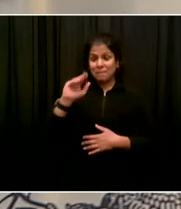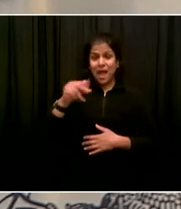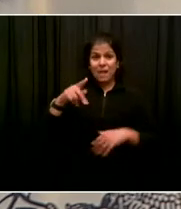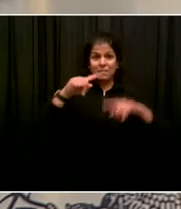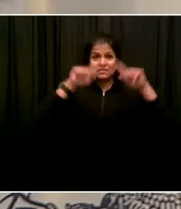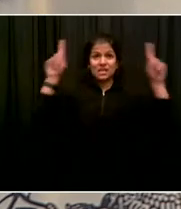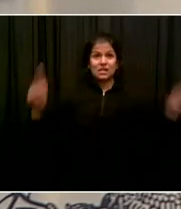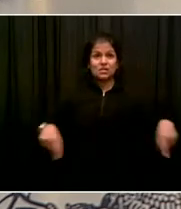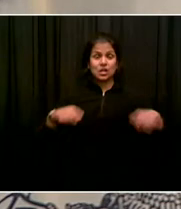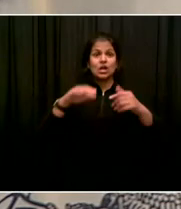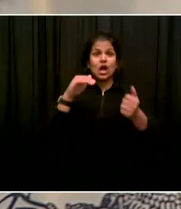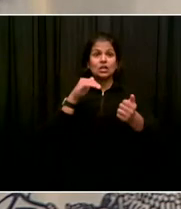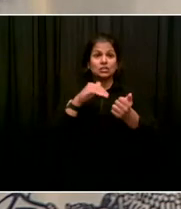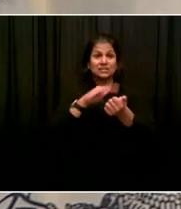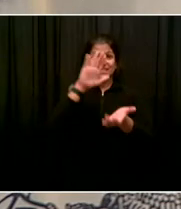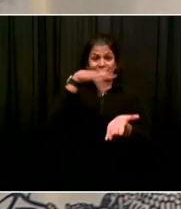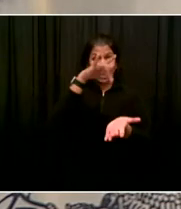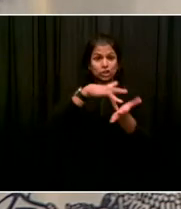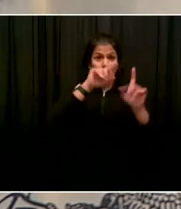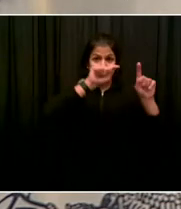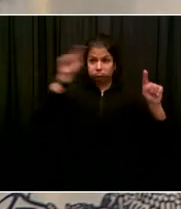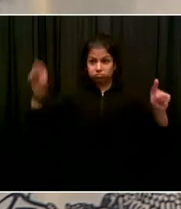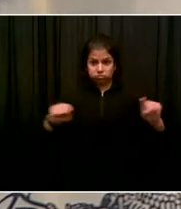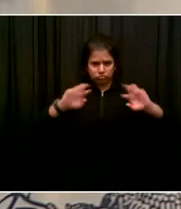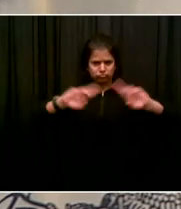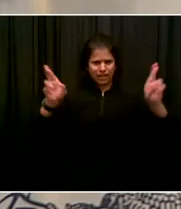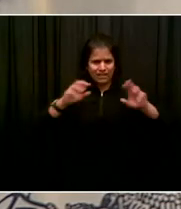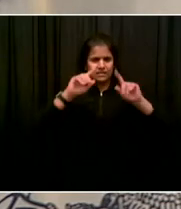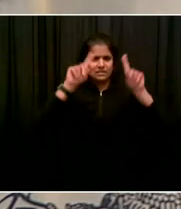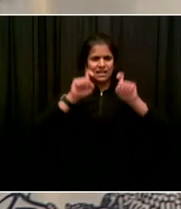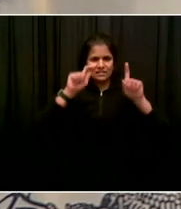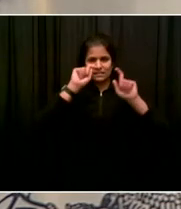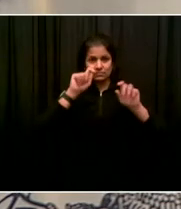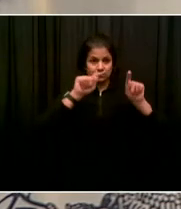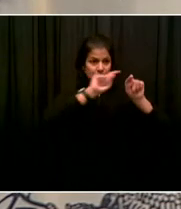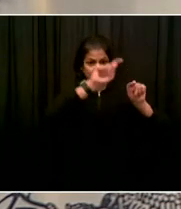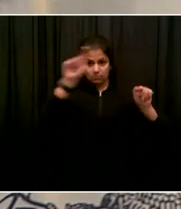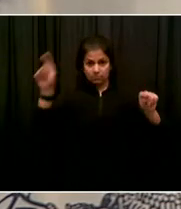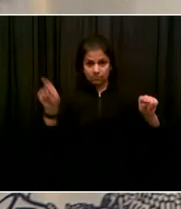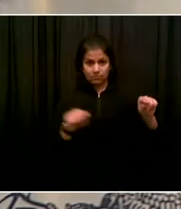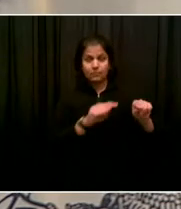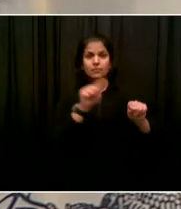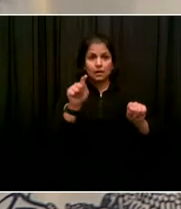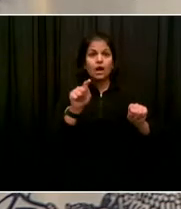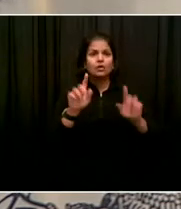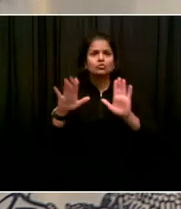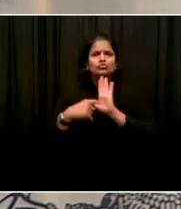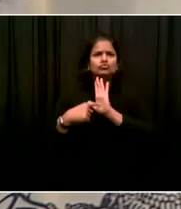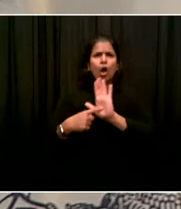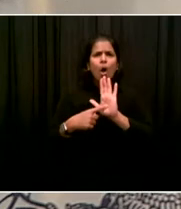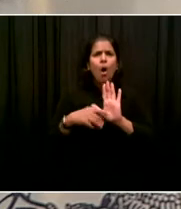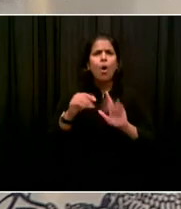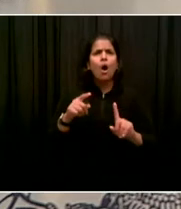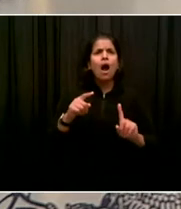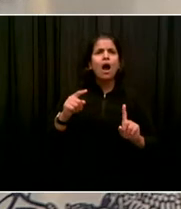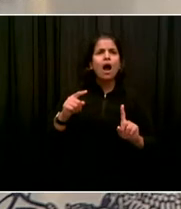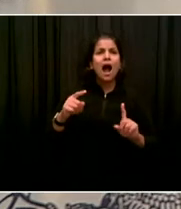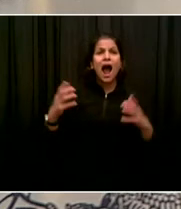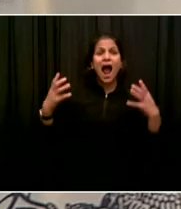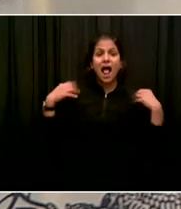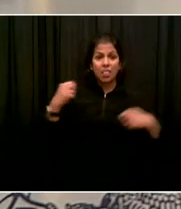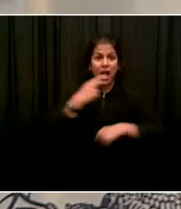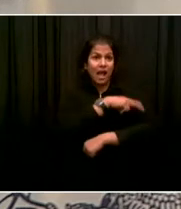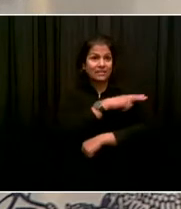nearest to them, but it's clearly demarcated, as you know, which are the T2 or H&H sites on the interactive map. And then underneath it, we list all of our mobile